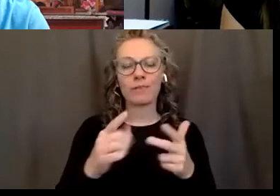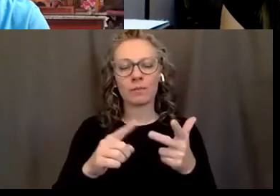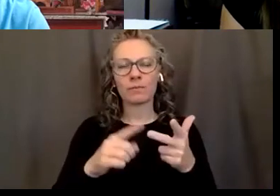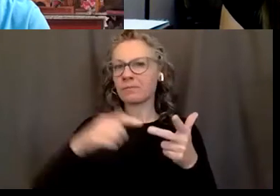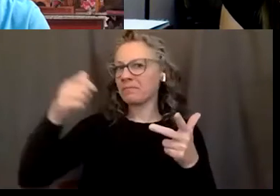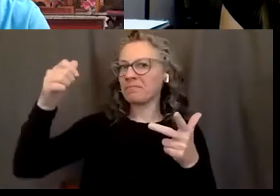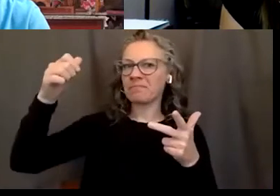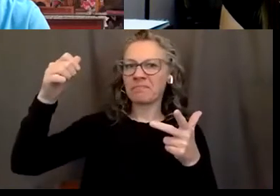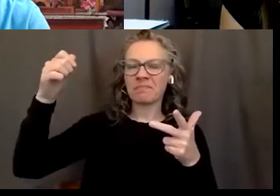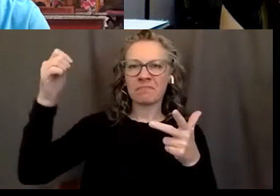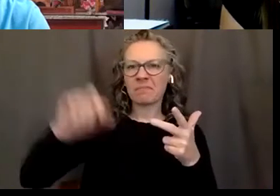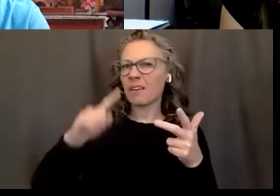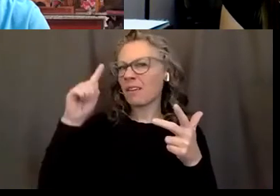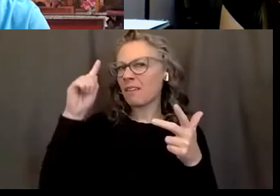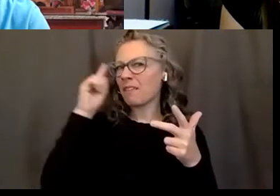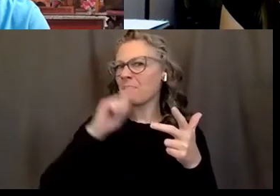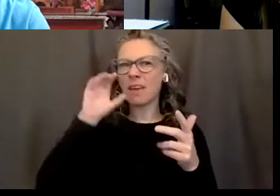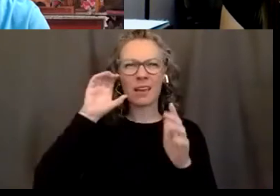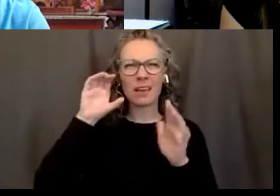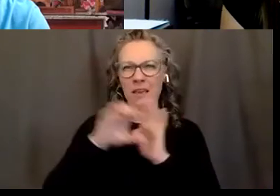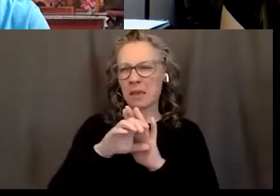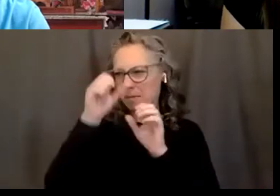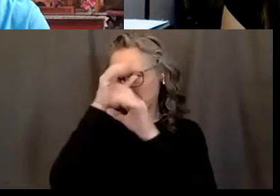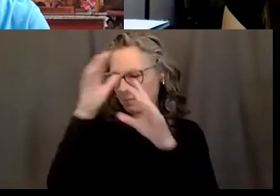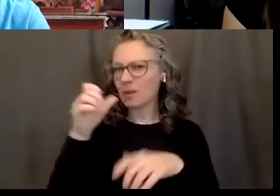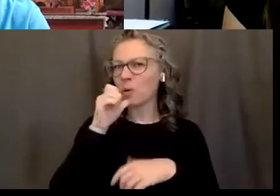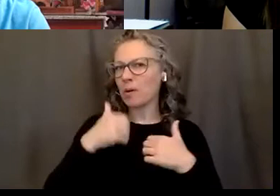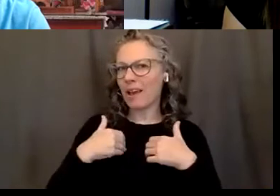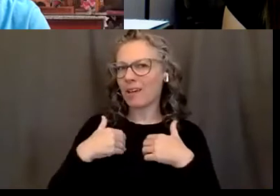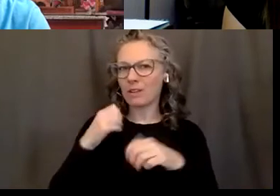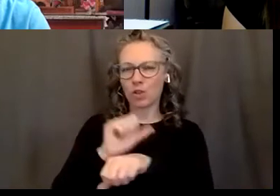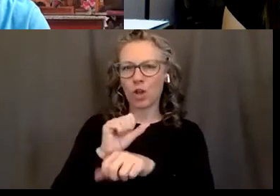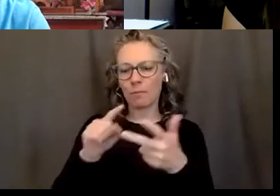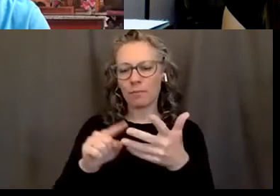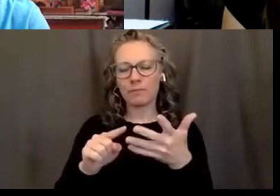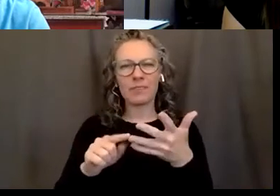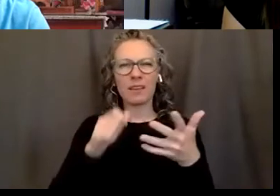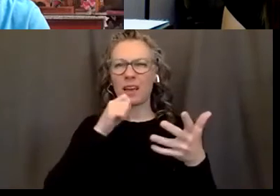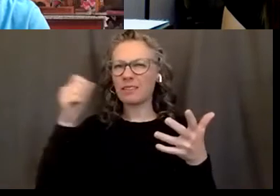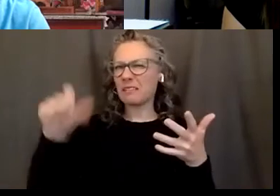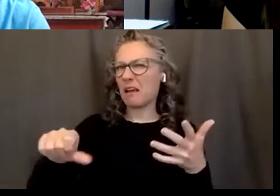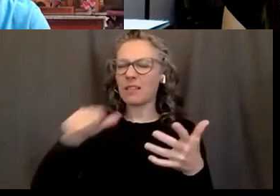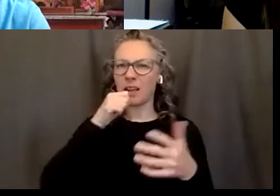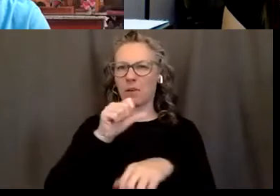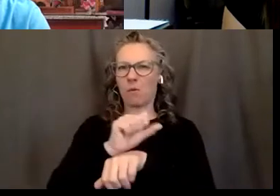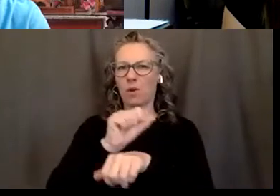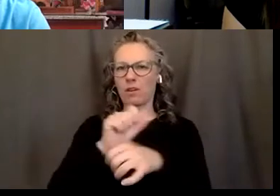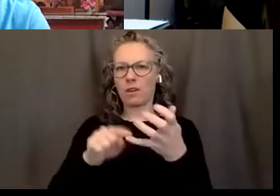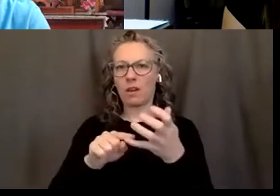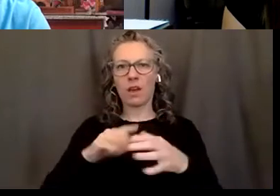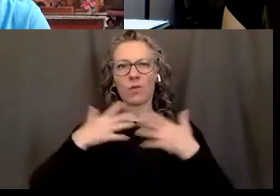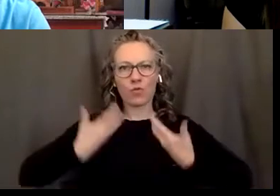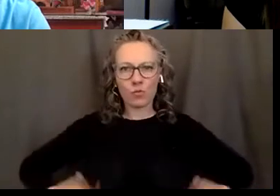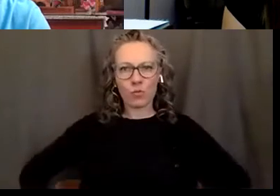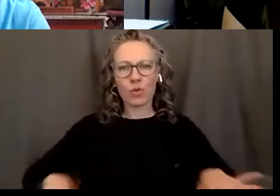the illusion that I don't have a job. I deny any appearance that I'm unemployed. I remove and relinquish any fear